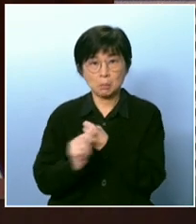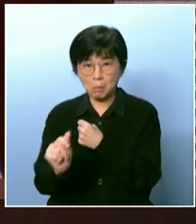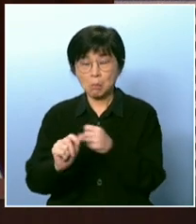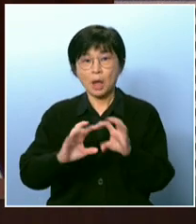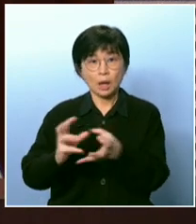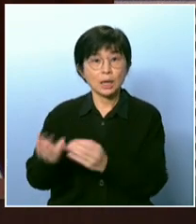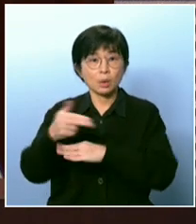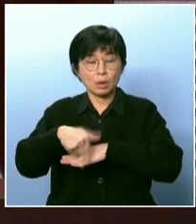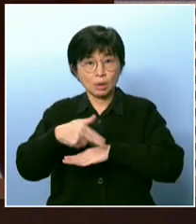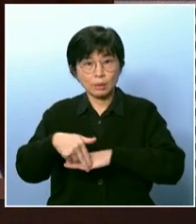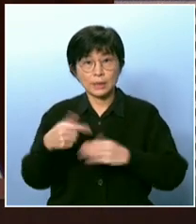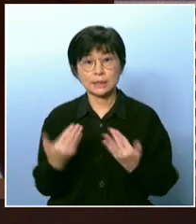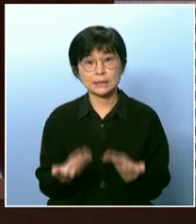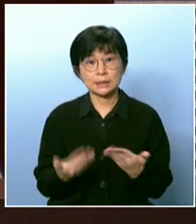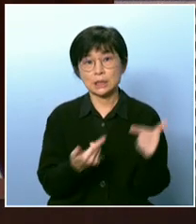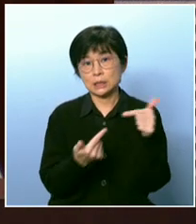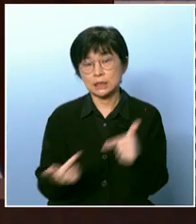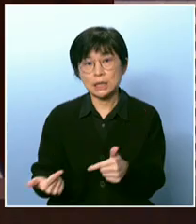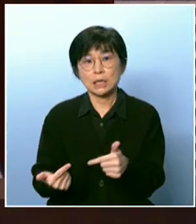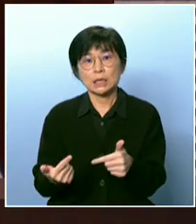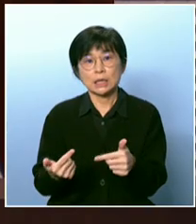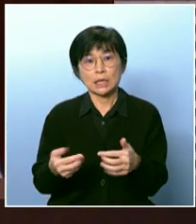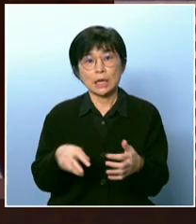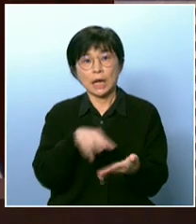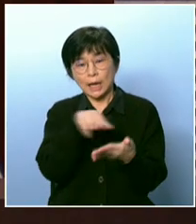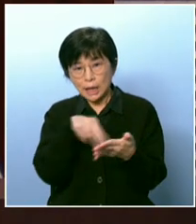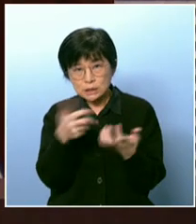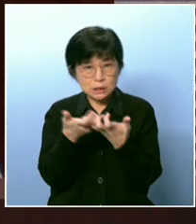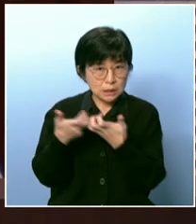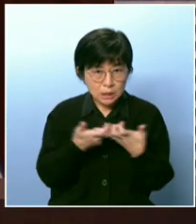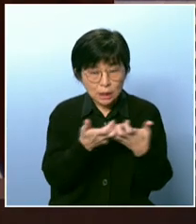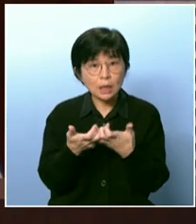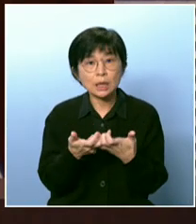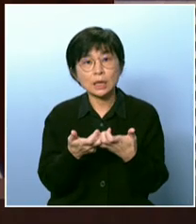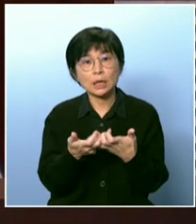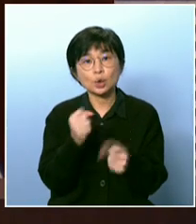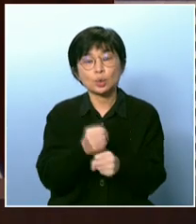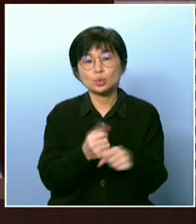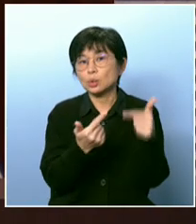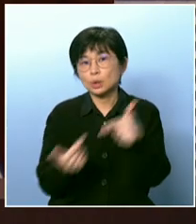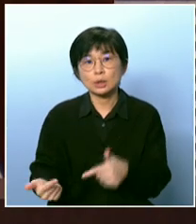funds. For the 9th and 10th batch, we are still undergoing audits.